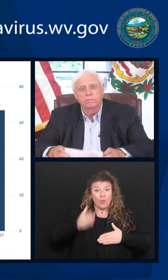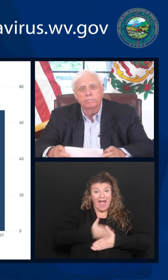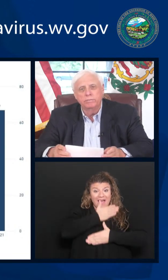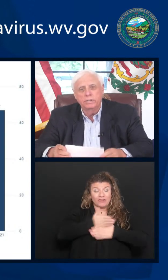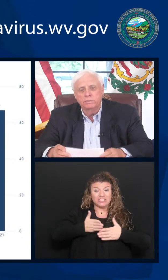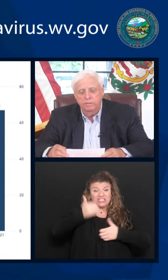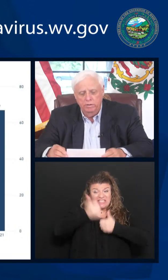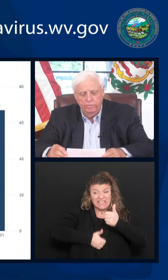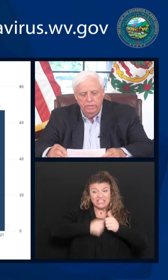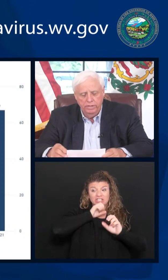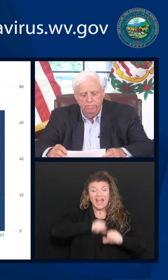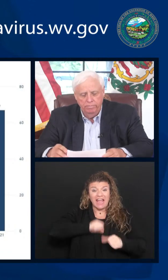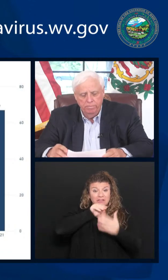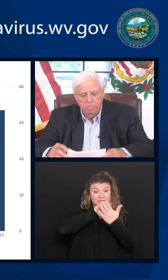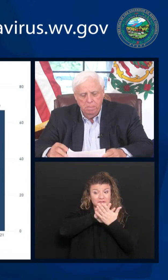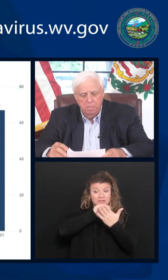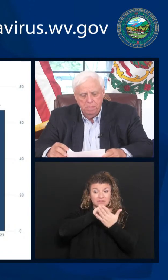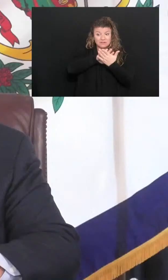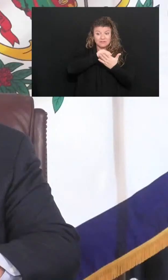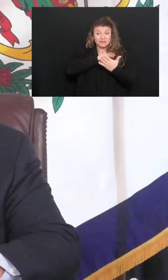lot. It's an awful lot.